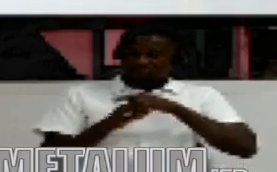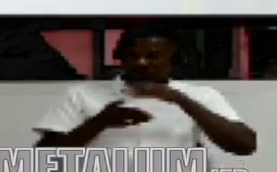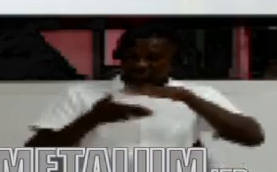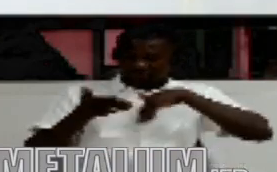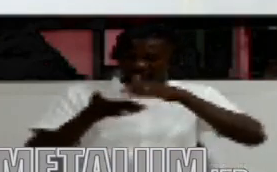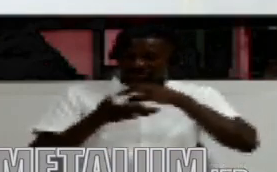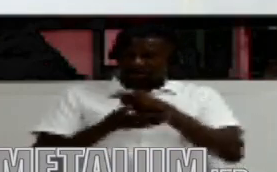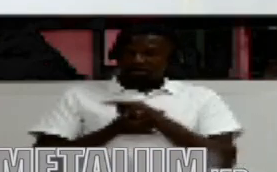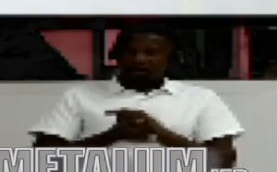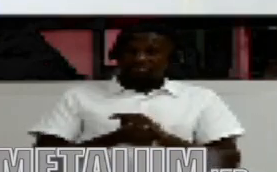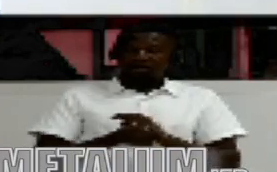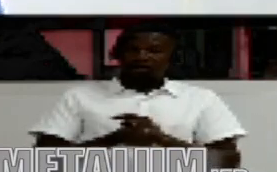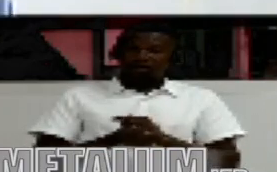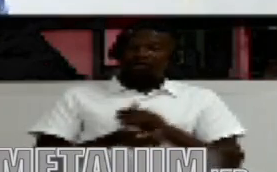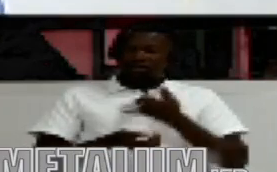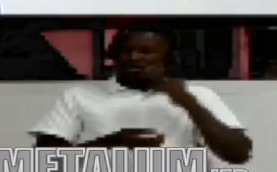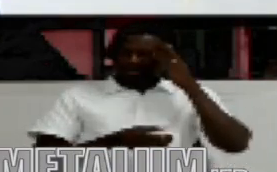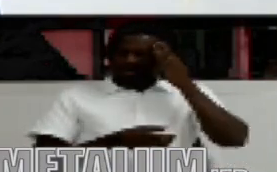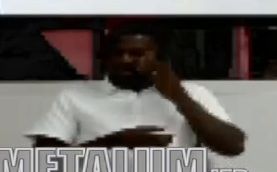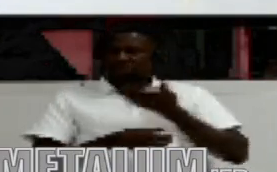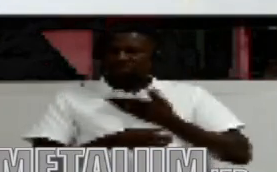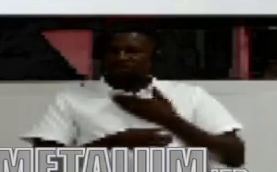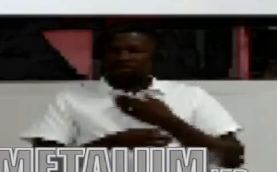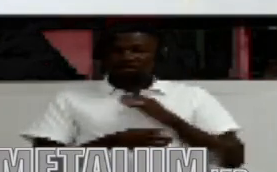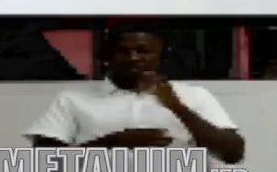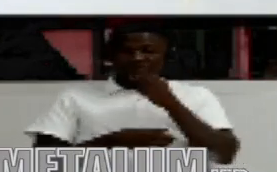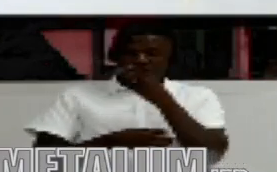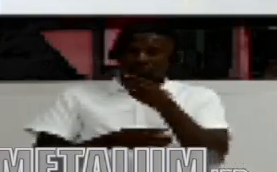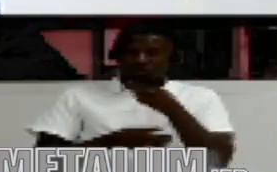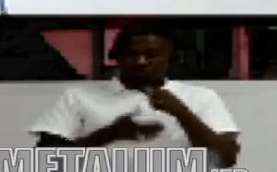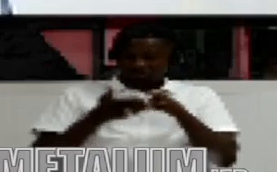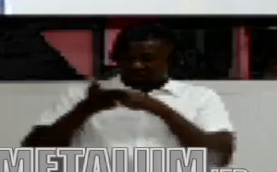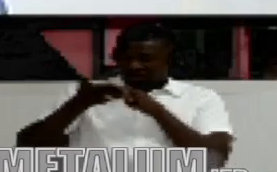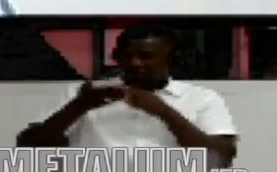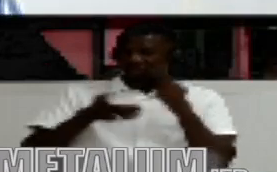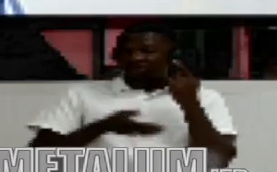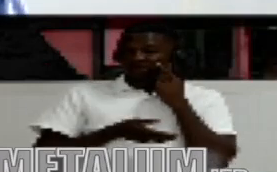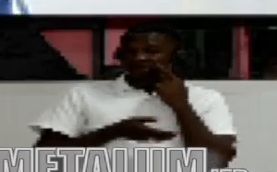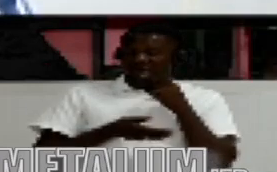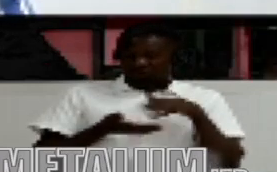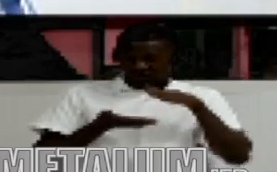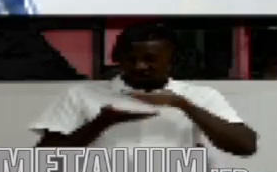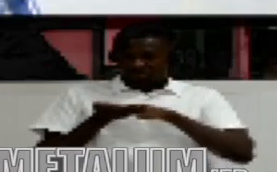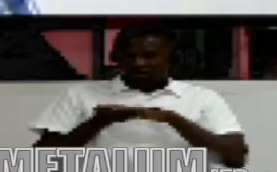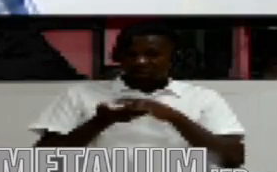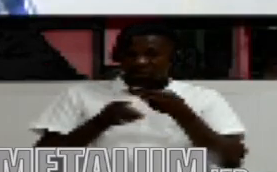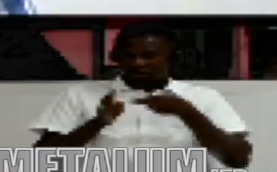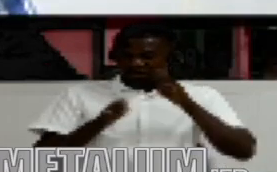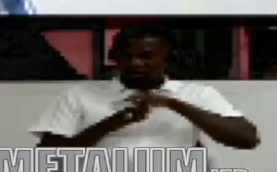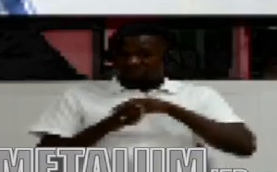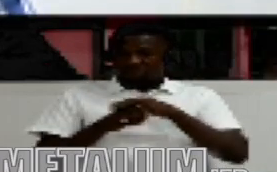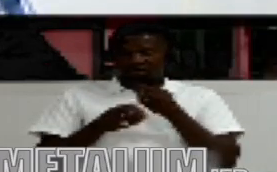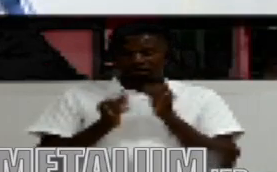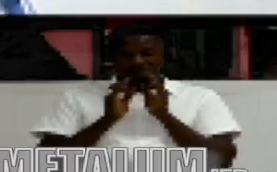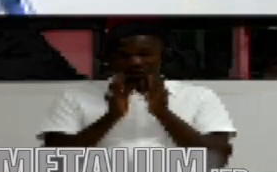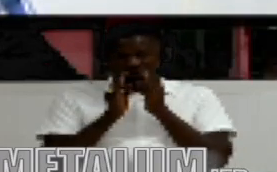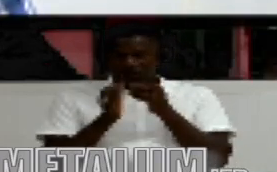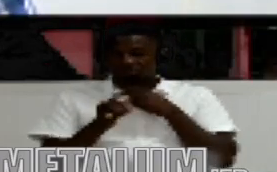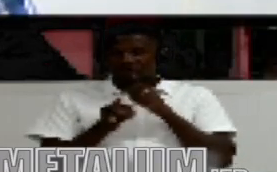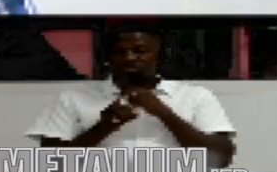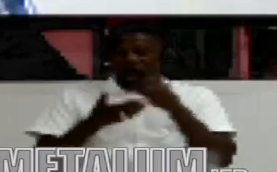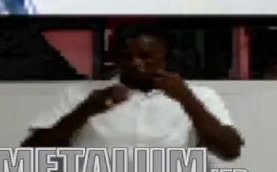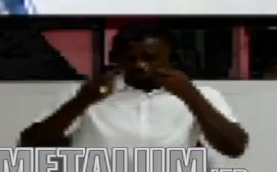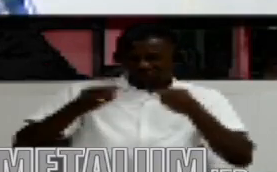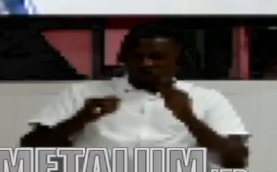Can you read out the dates on the report and tell us just briefly what the report